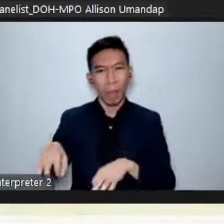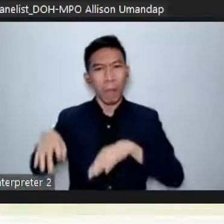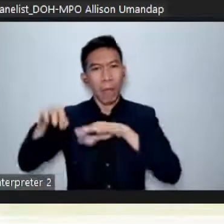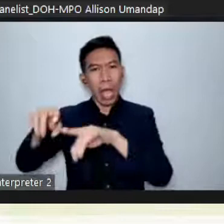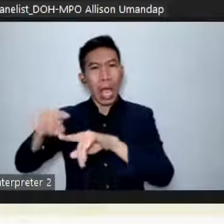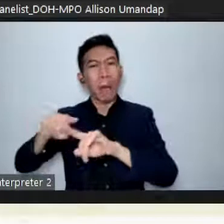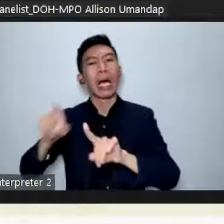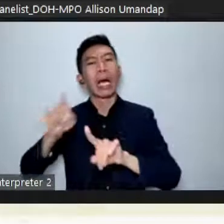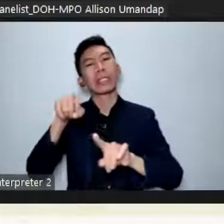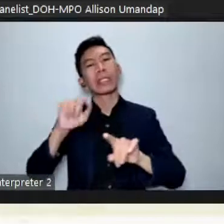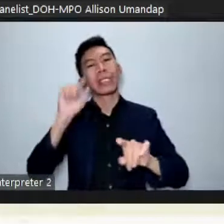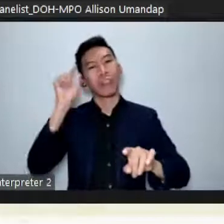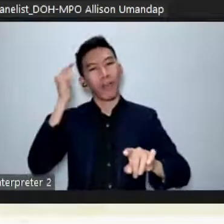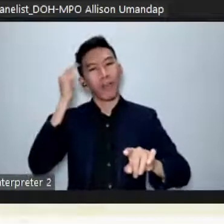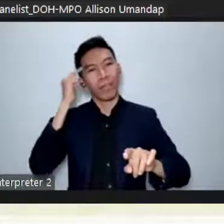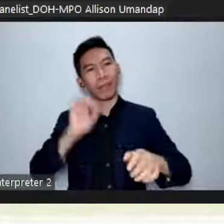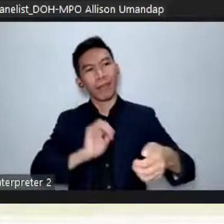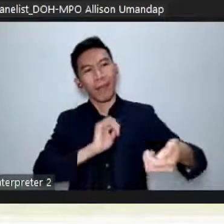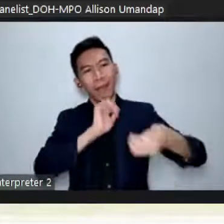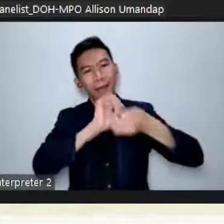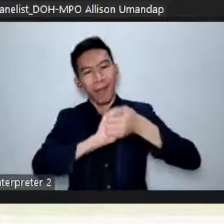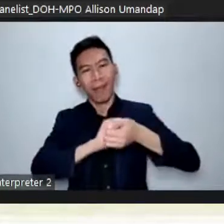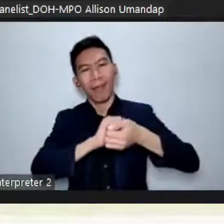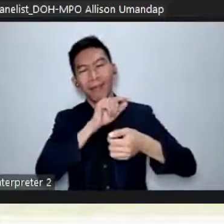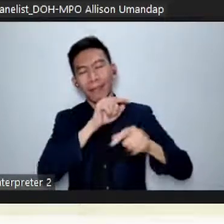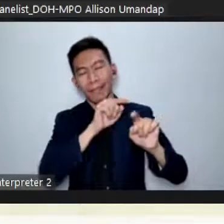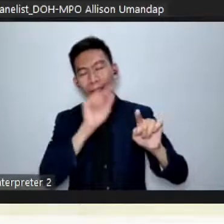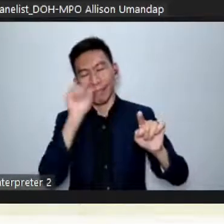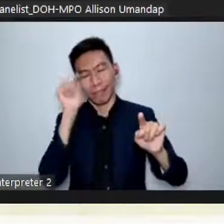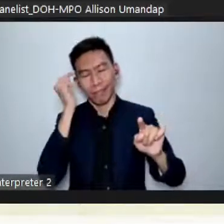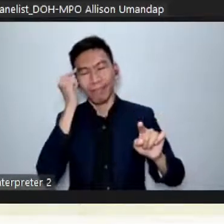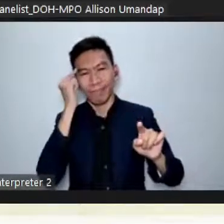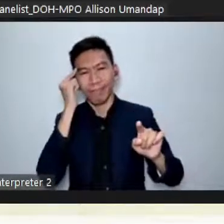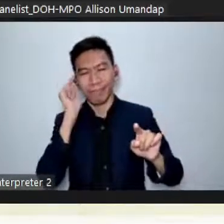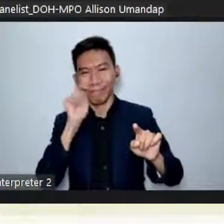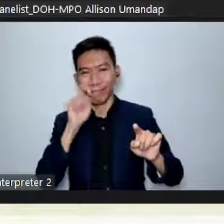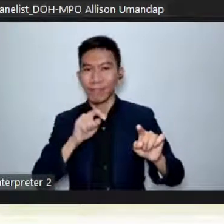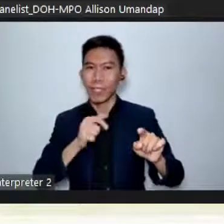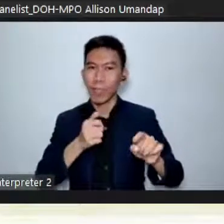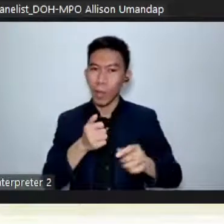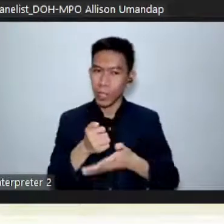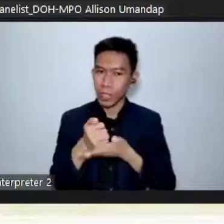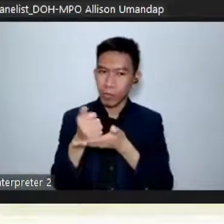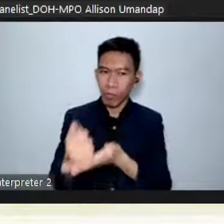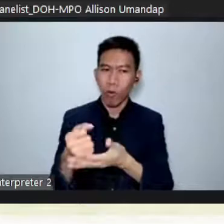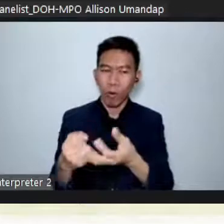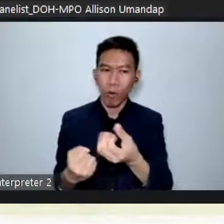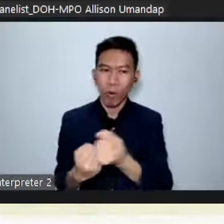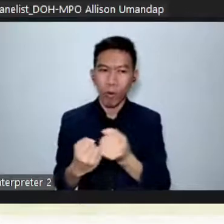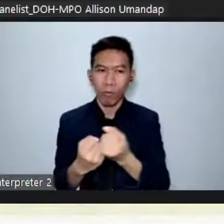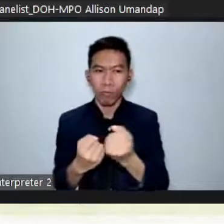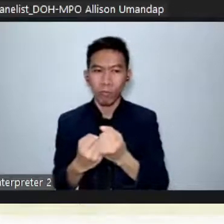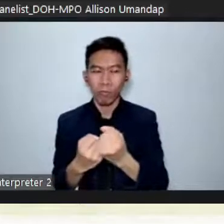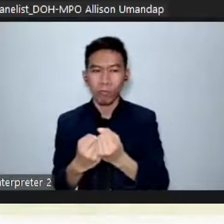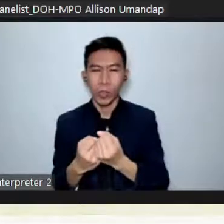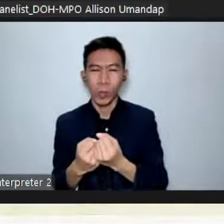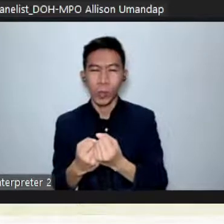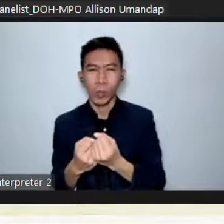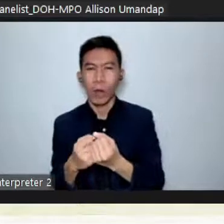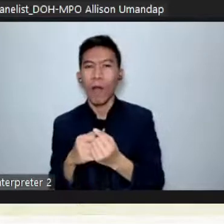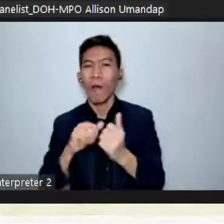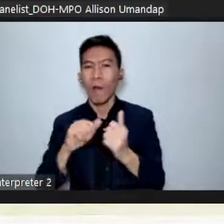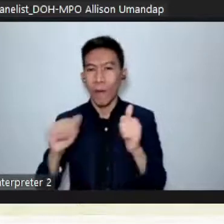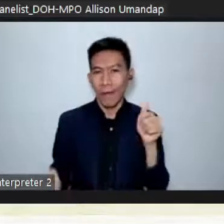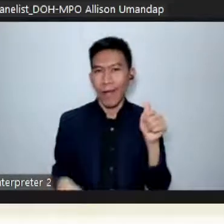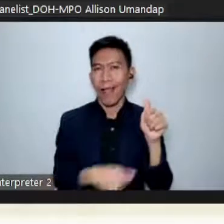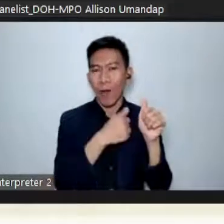government, very responsive government support to implement